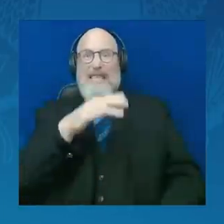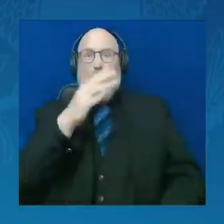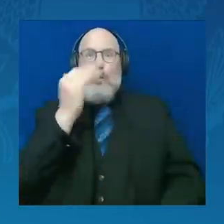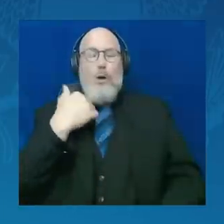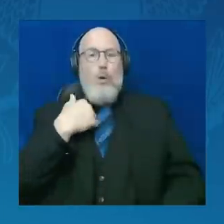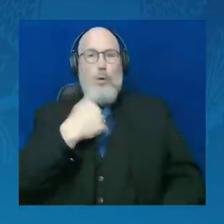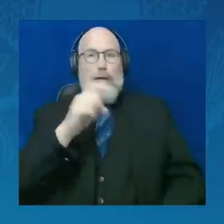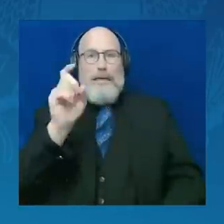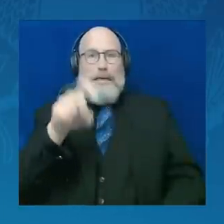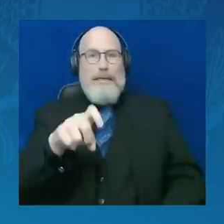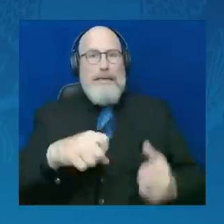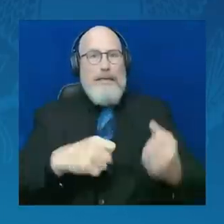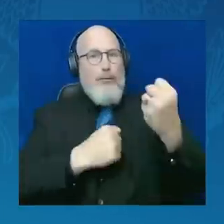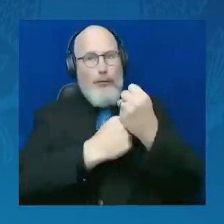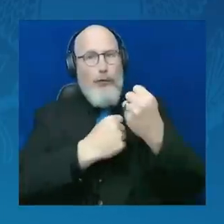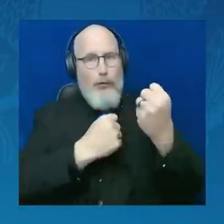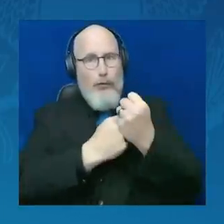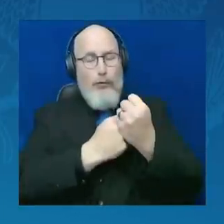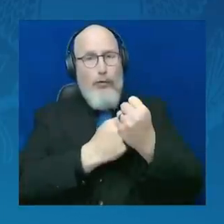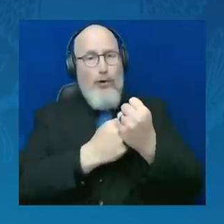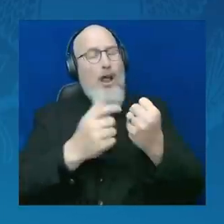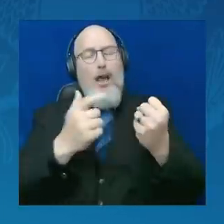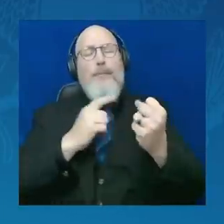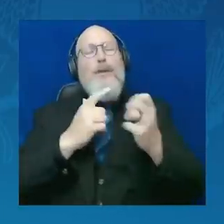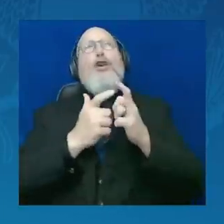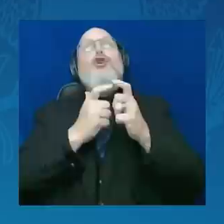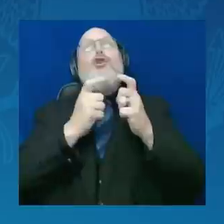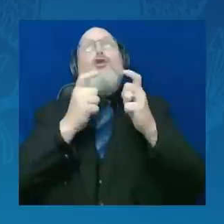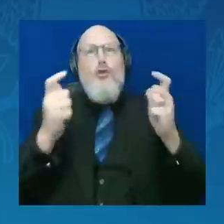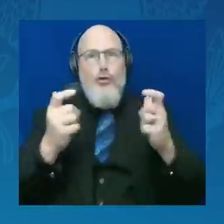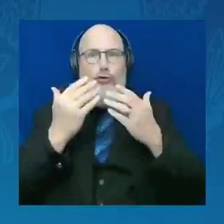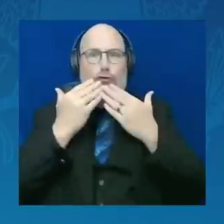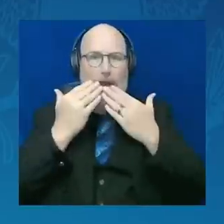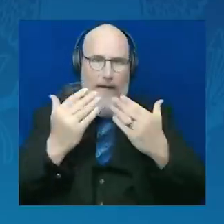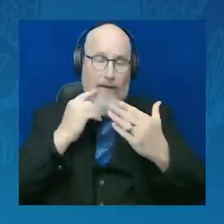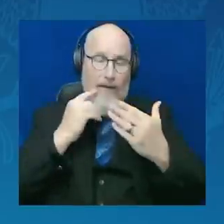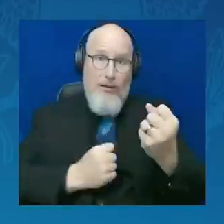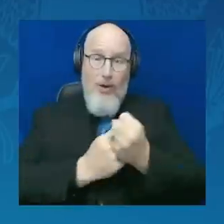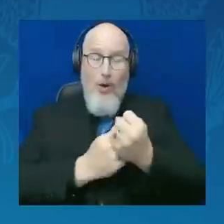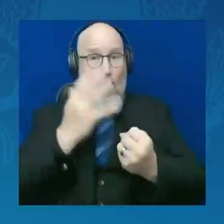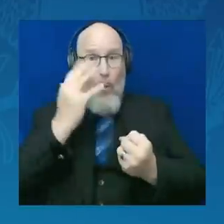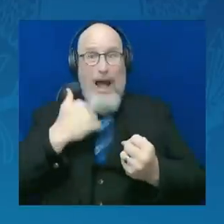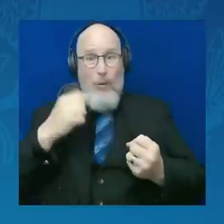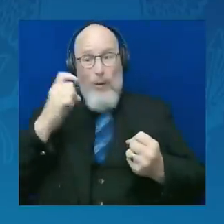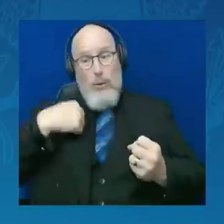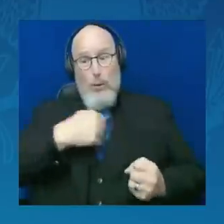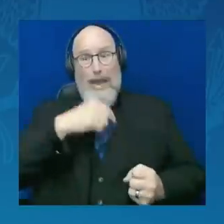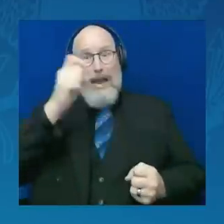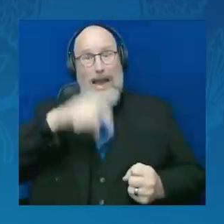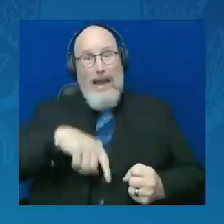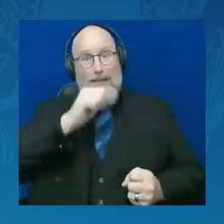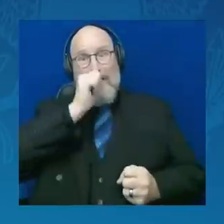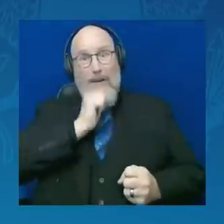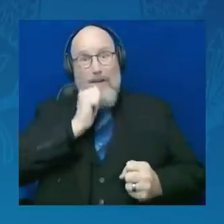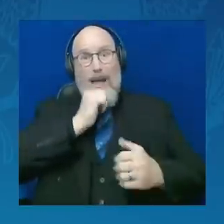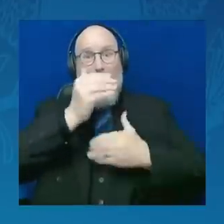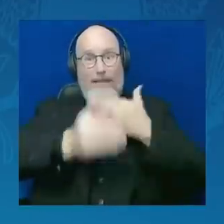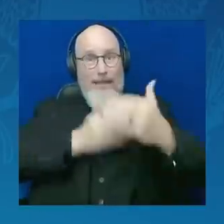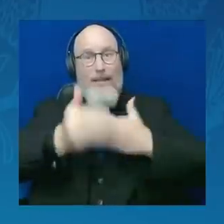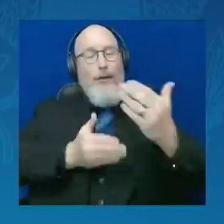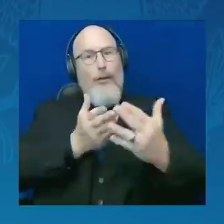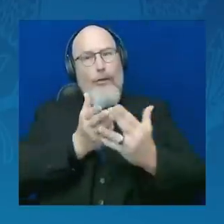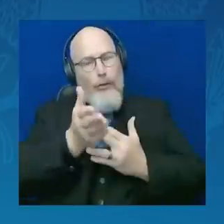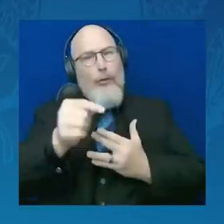and I'm going to be hugely grateful for any form of support, because we have to survive this difficult time. And we have to do that by helping